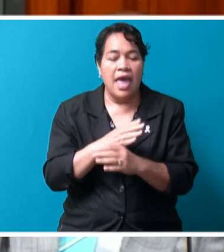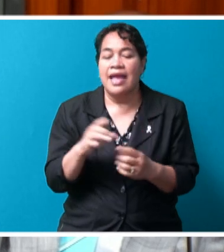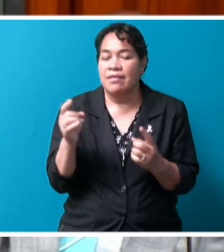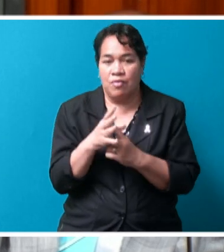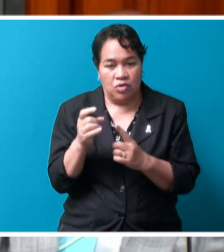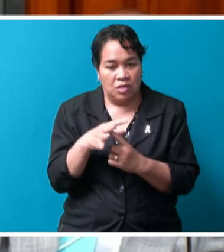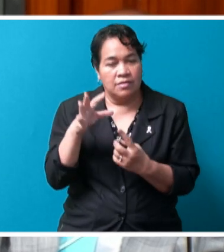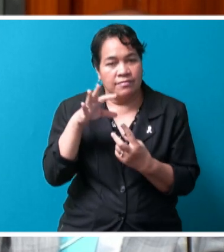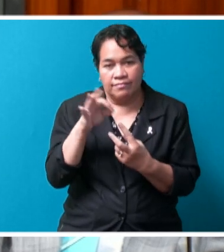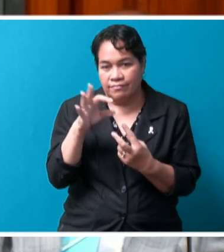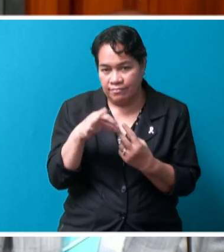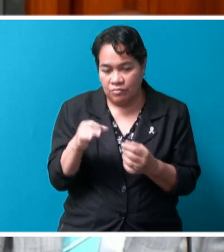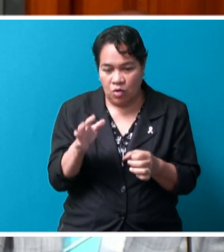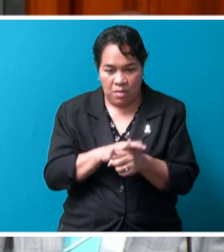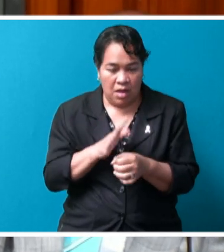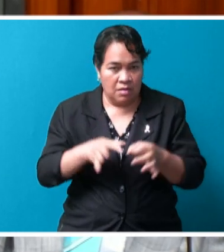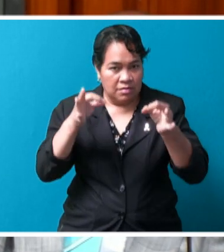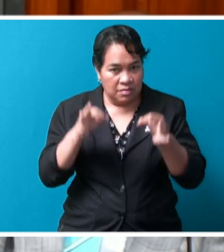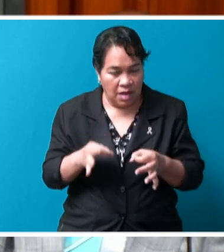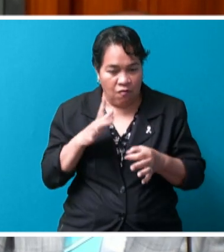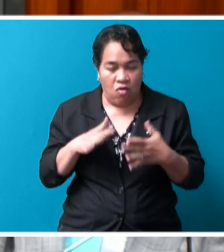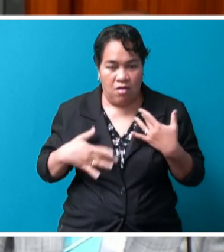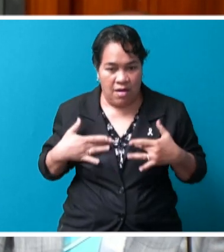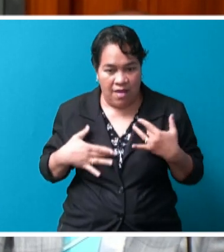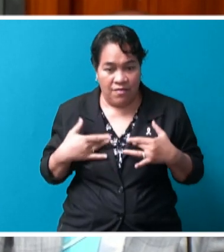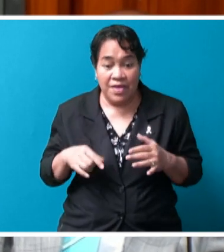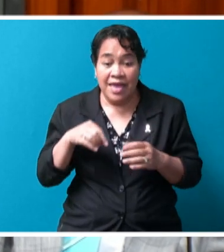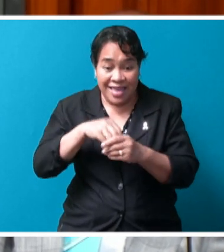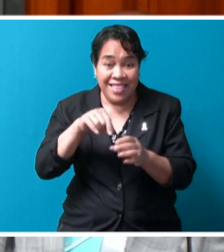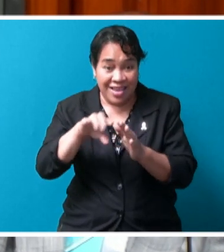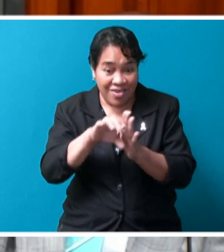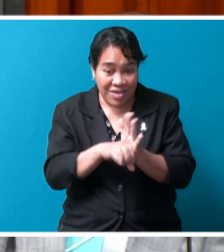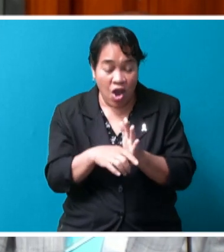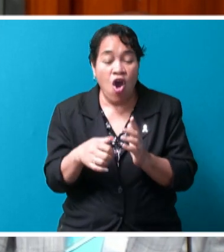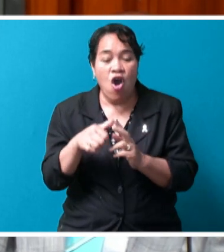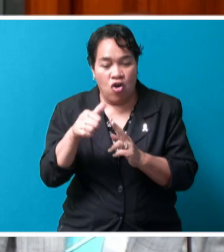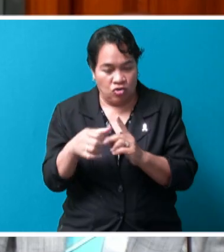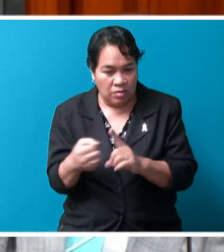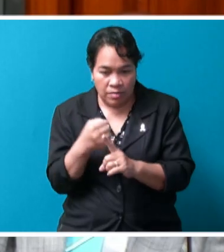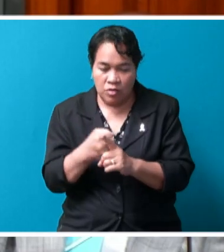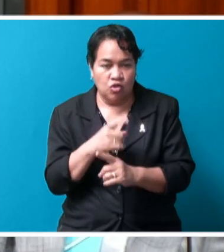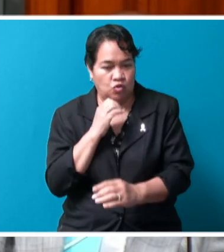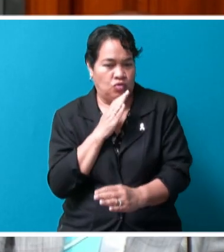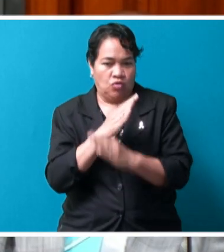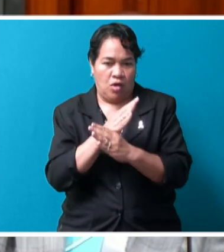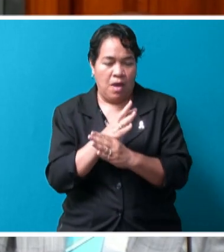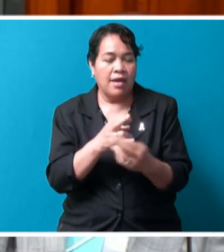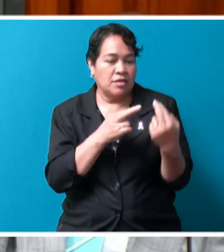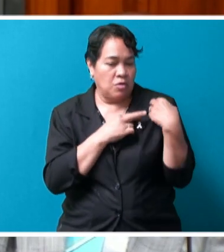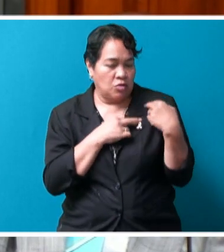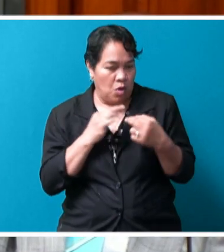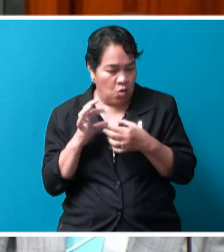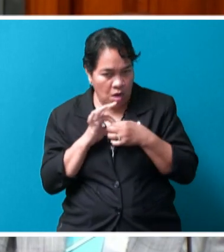responsible lifestyle choices. The curriculum also promotes abstinence, responsible relationship,